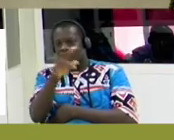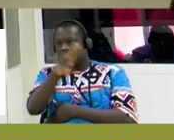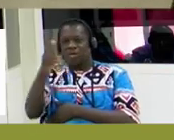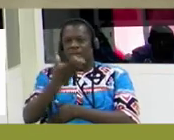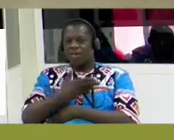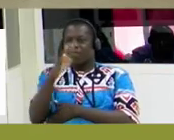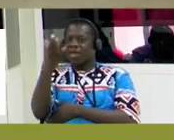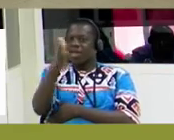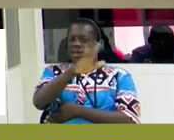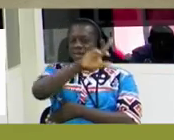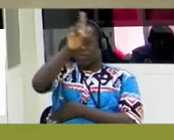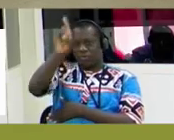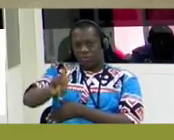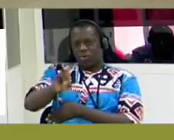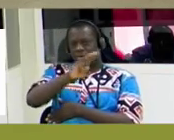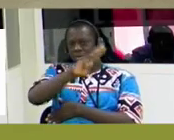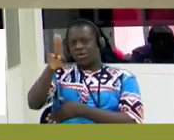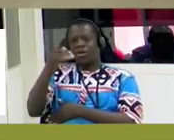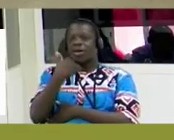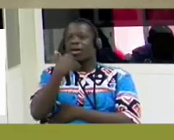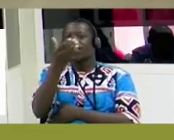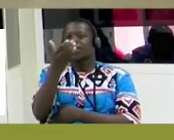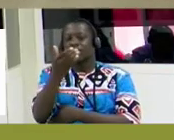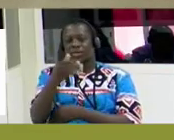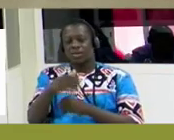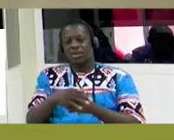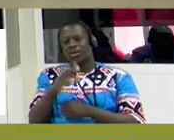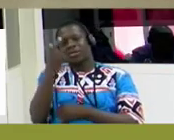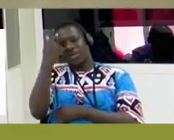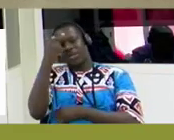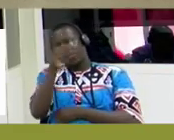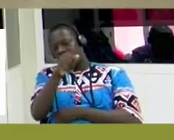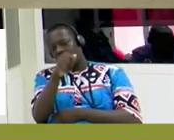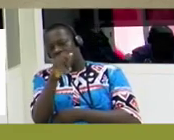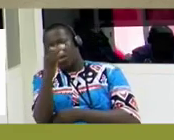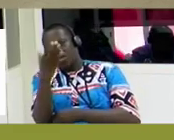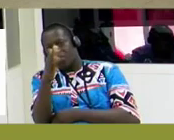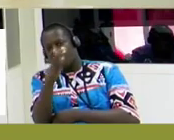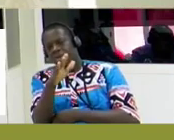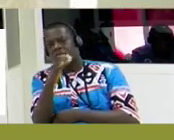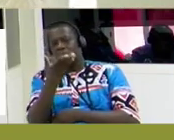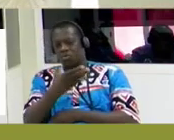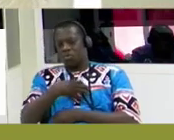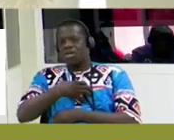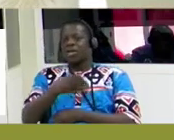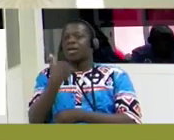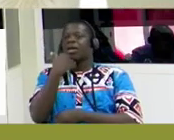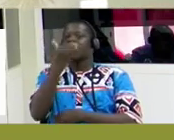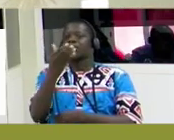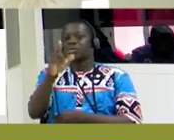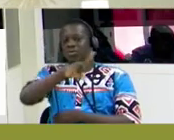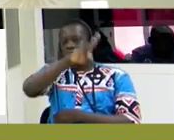have any questions, you don't have to ask at all. I thought you, when I saw you take your thing off, I thought maybe you won't.